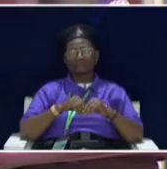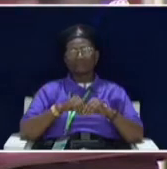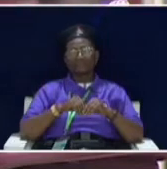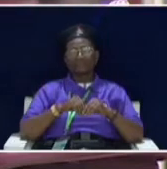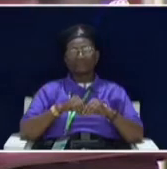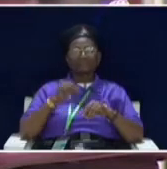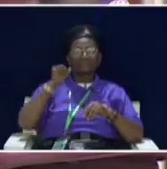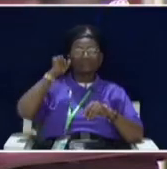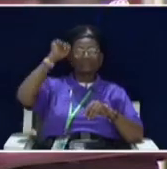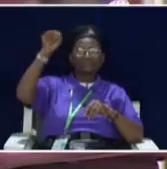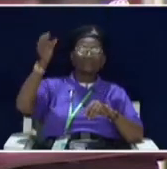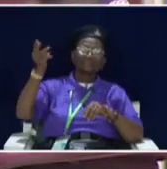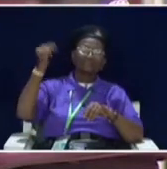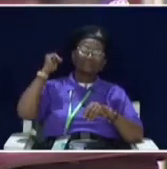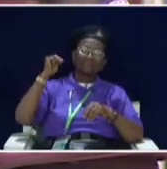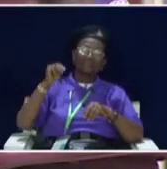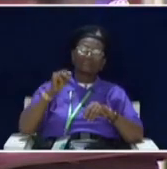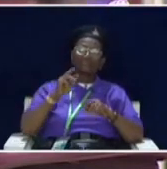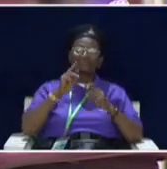She was already great.